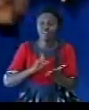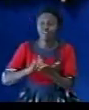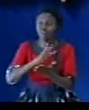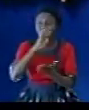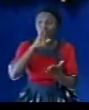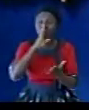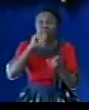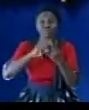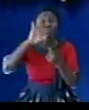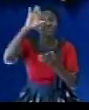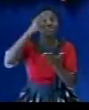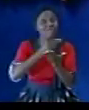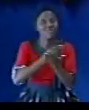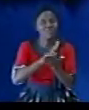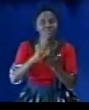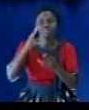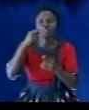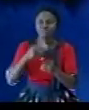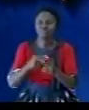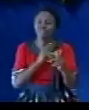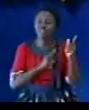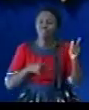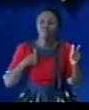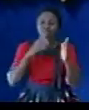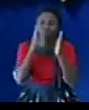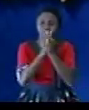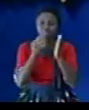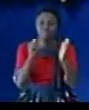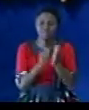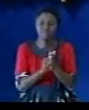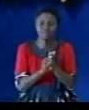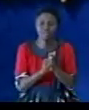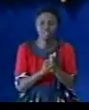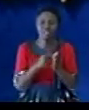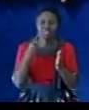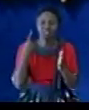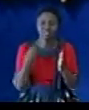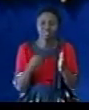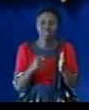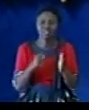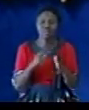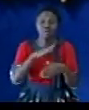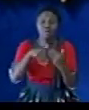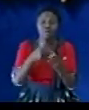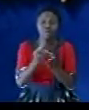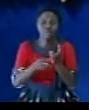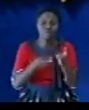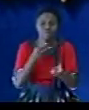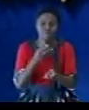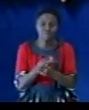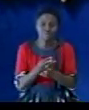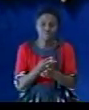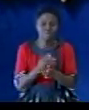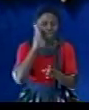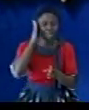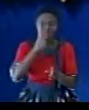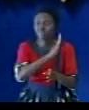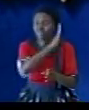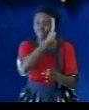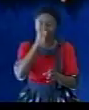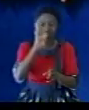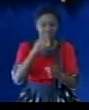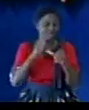name. Lord, we pray the city and the globe itself, the whole world, will never remain the same.